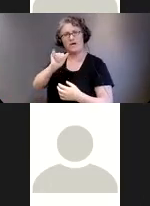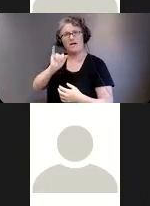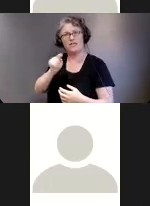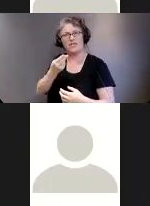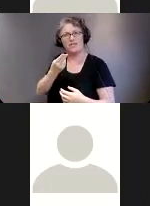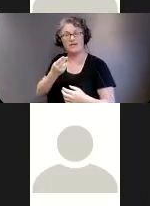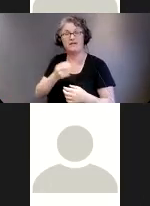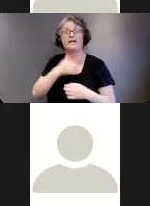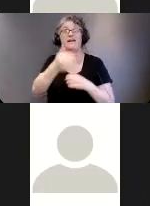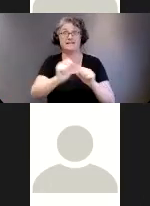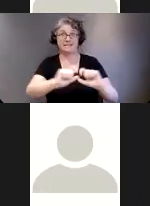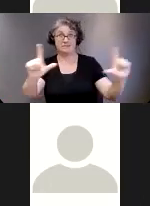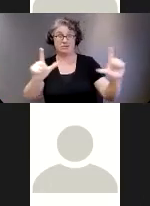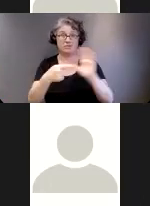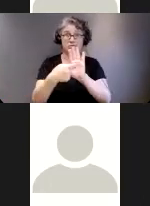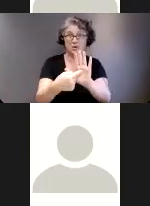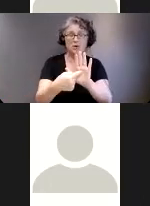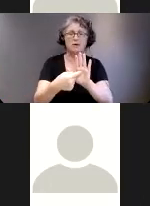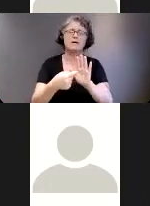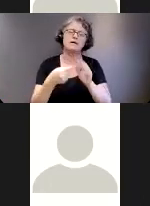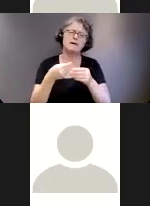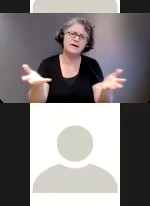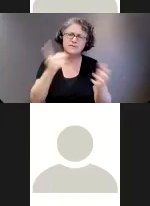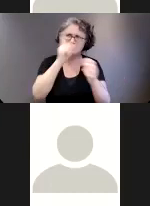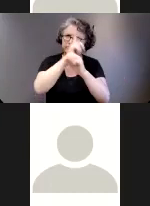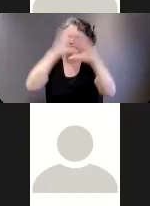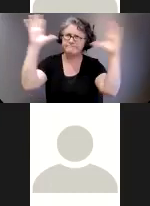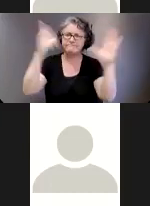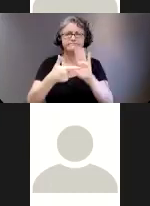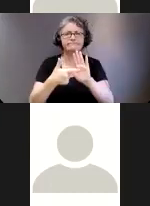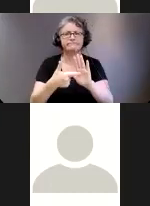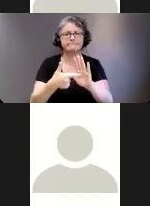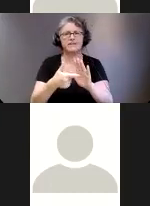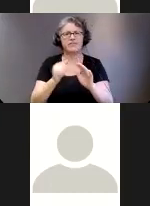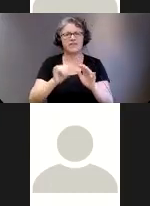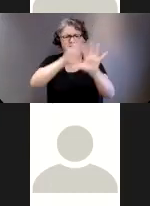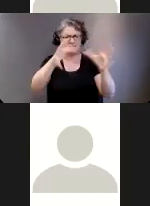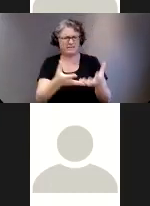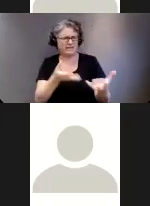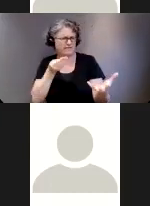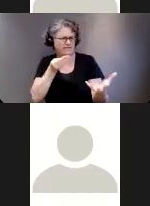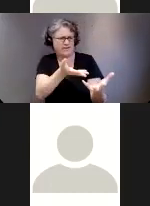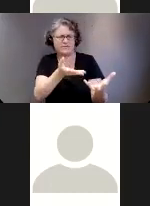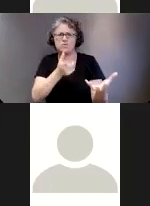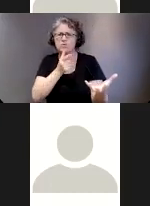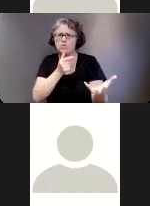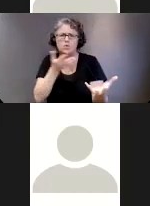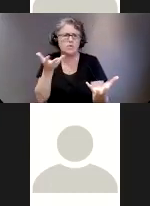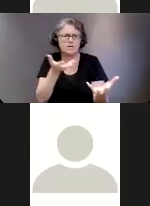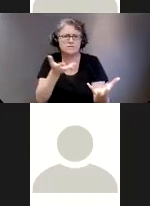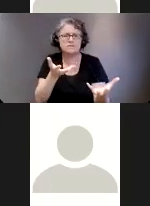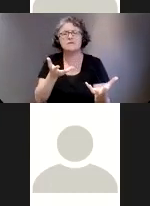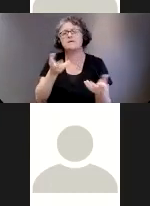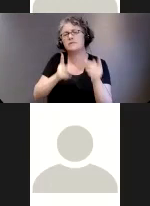at in a moment does give kind of a visual representation of intersectionality. I think that there's a growing